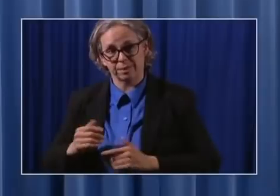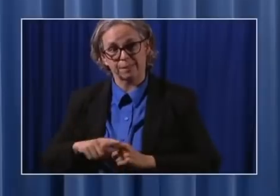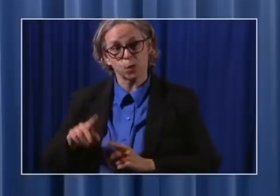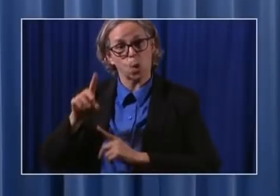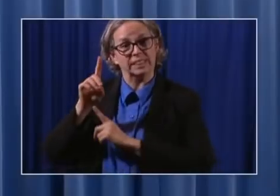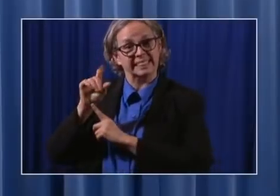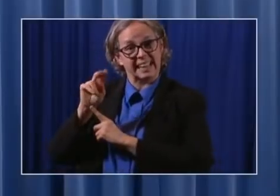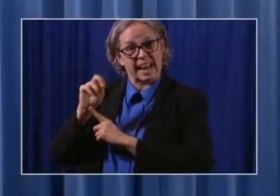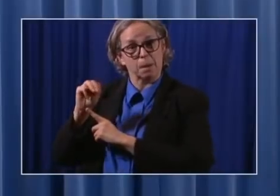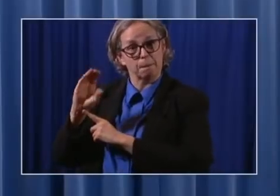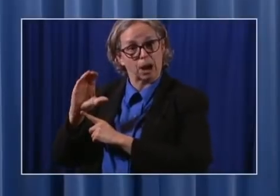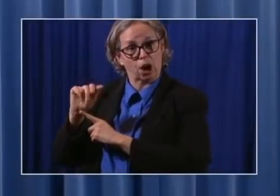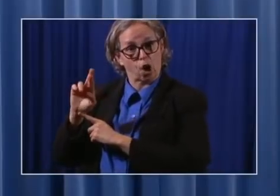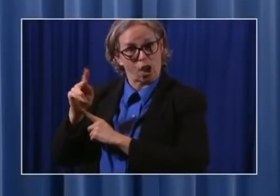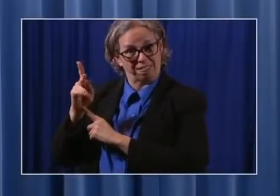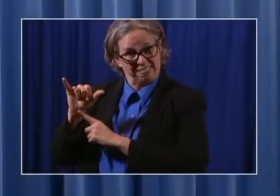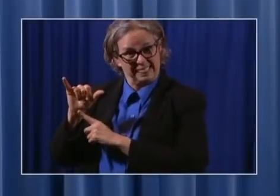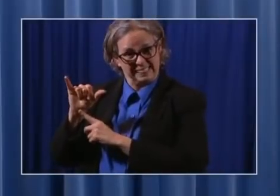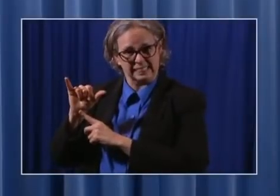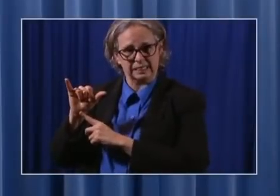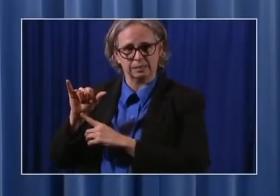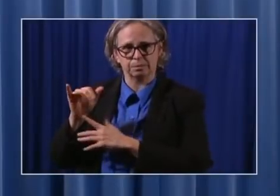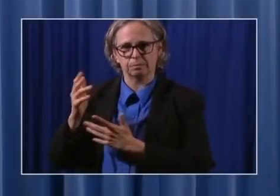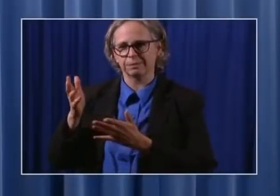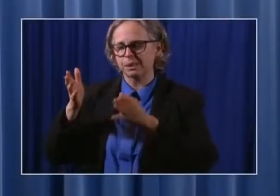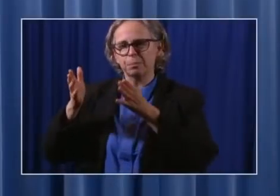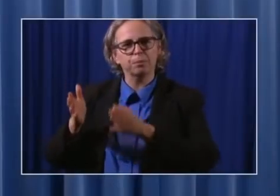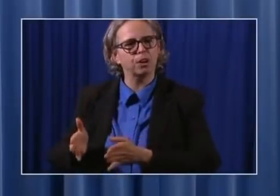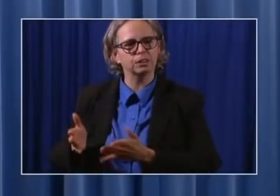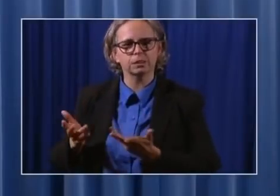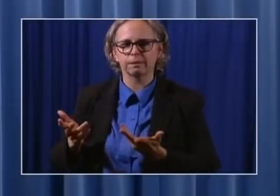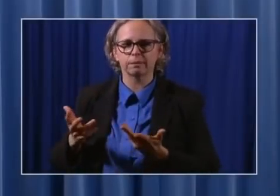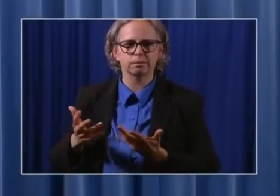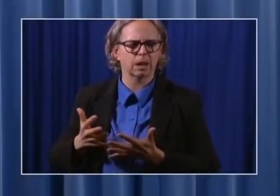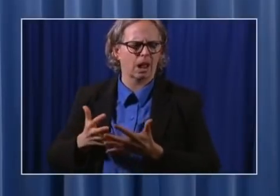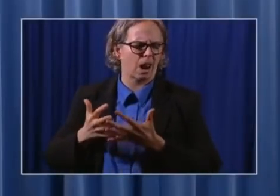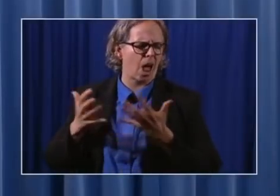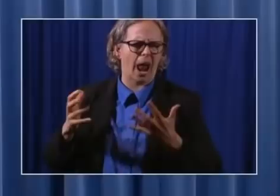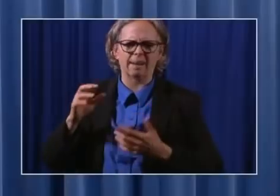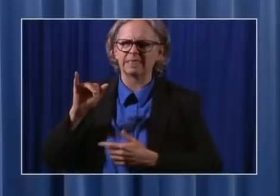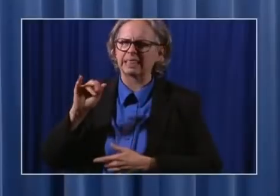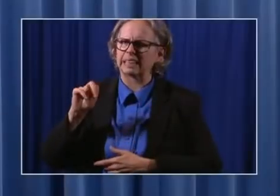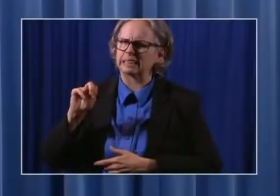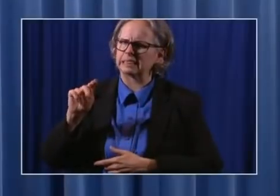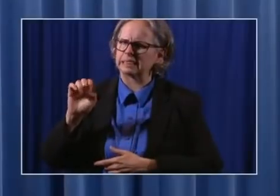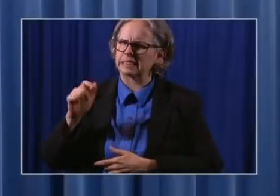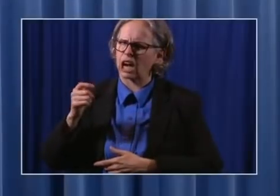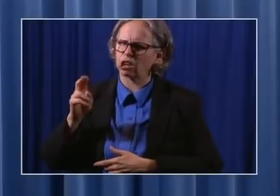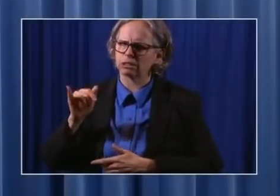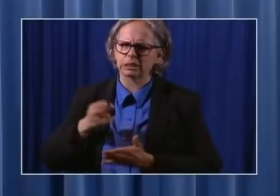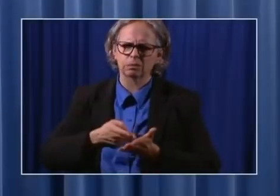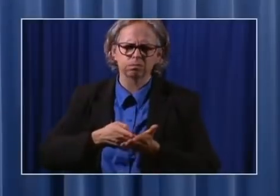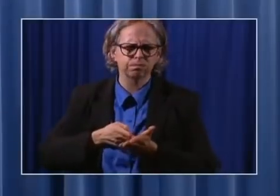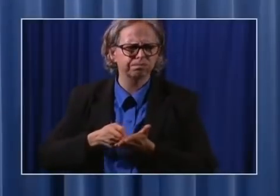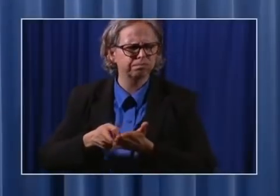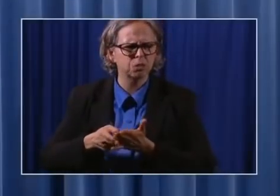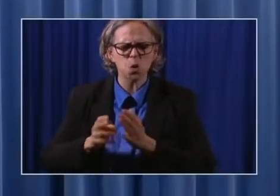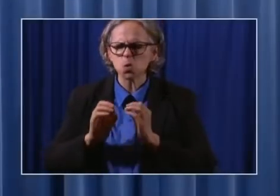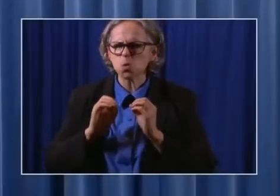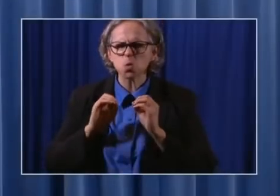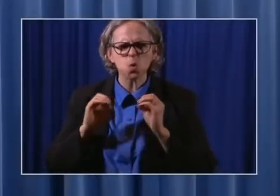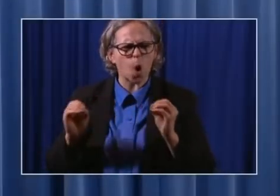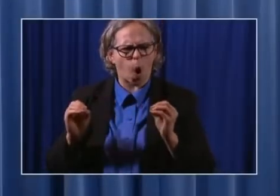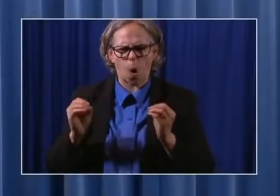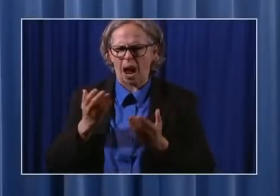is someone with a great deal of integrity. Dan McCarthy, there's absolutely no indication that Dan McCarthy was doing anything illegal